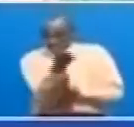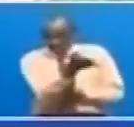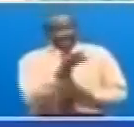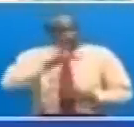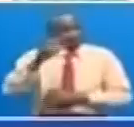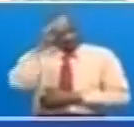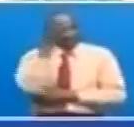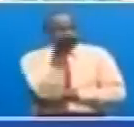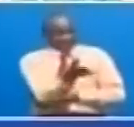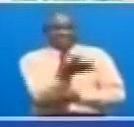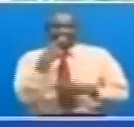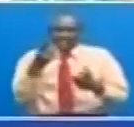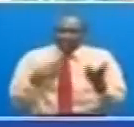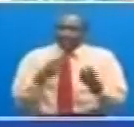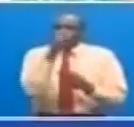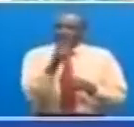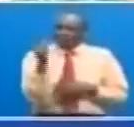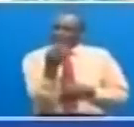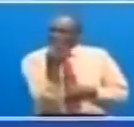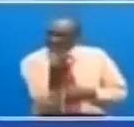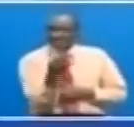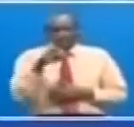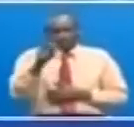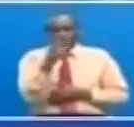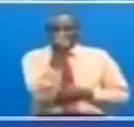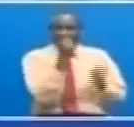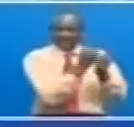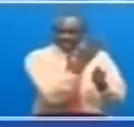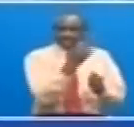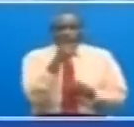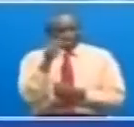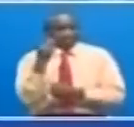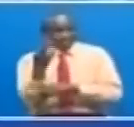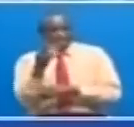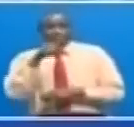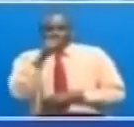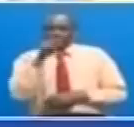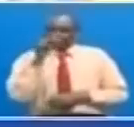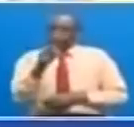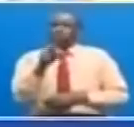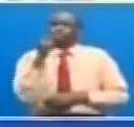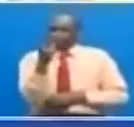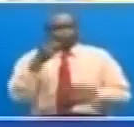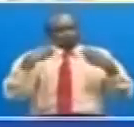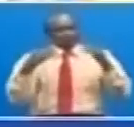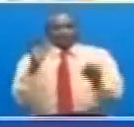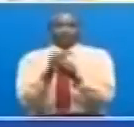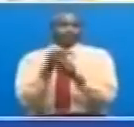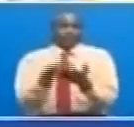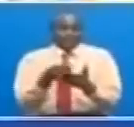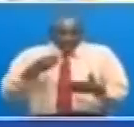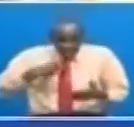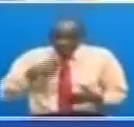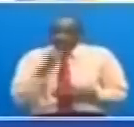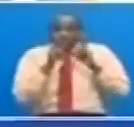raised queries on spending of nearly a third of the 2013-2014 1.2 trillion budget. You know, I'm just a messenger.